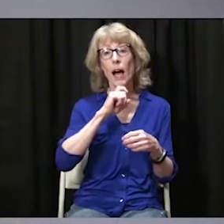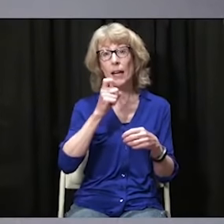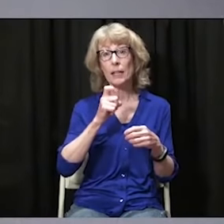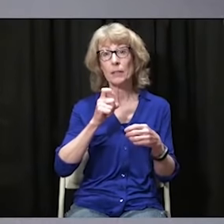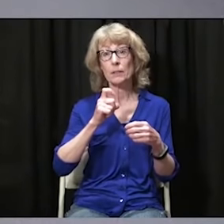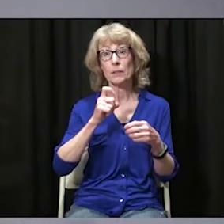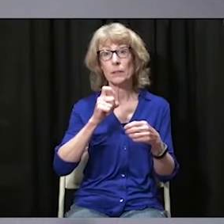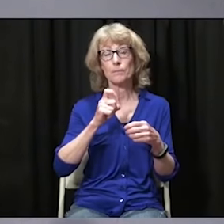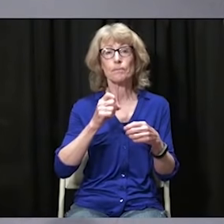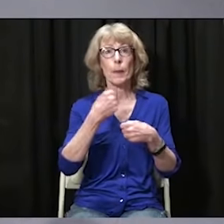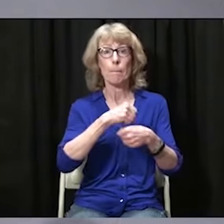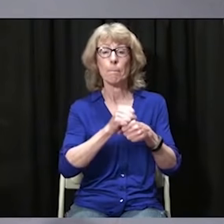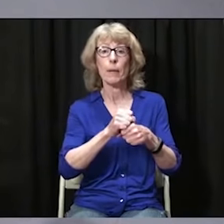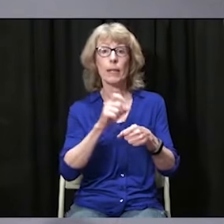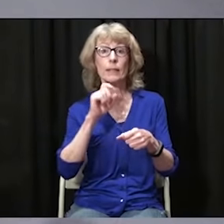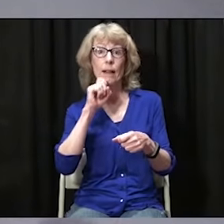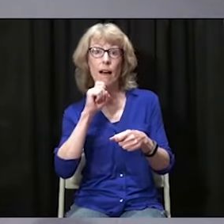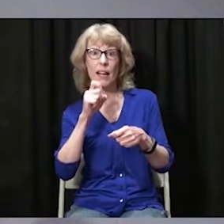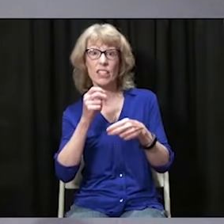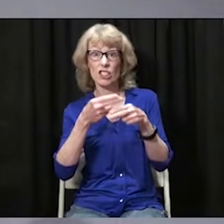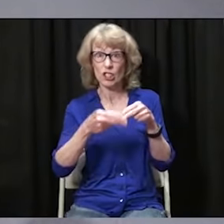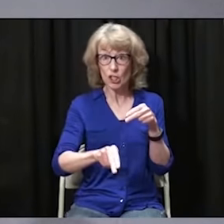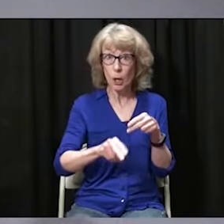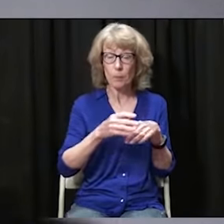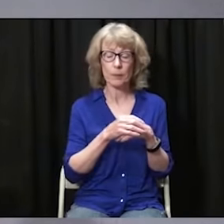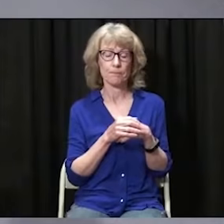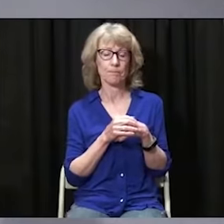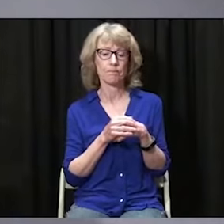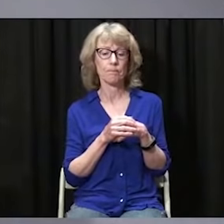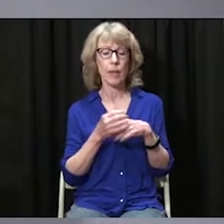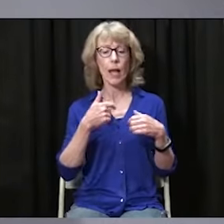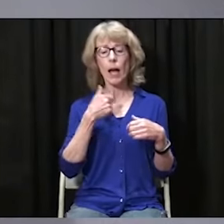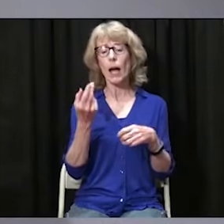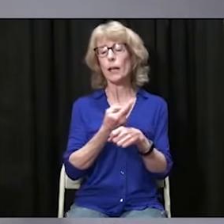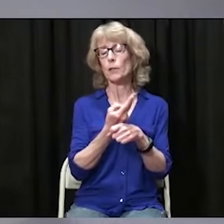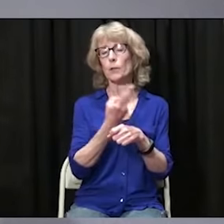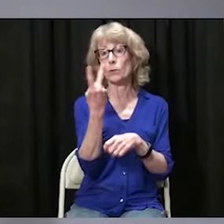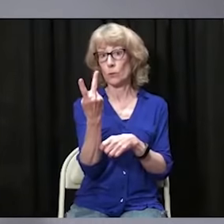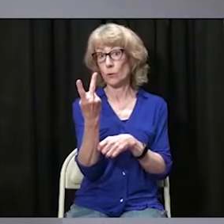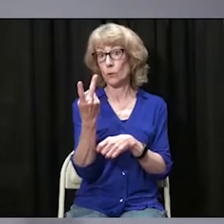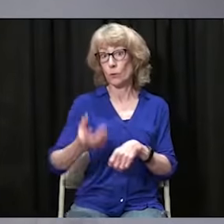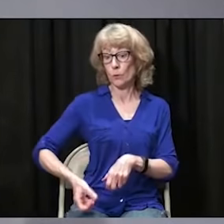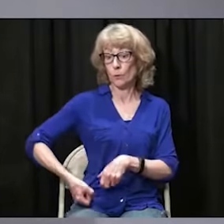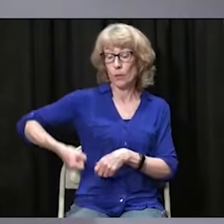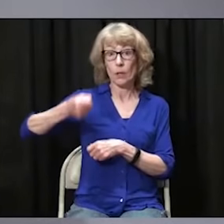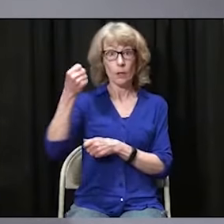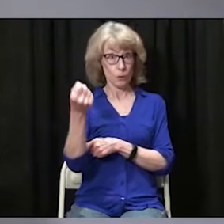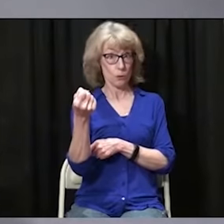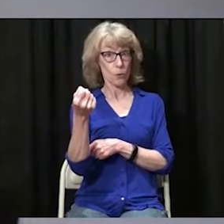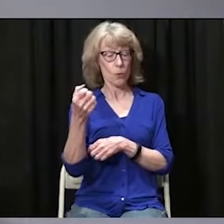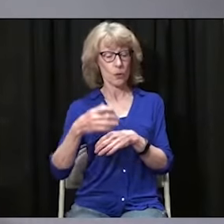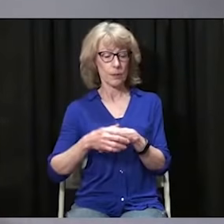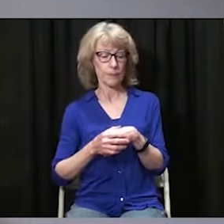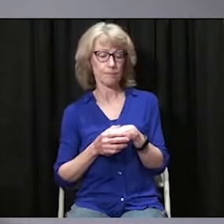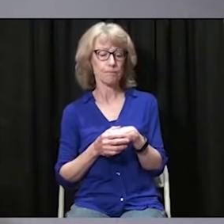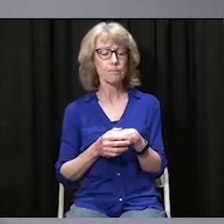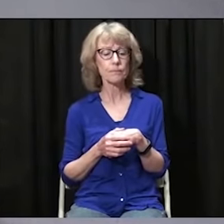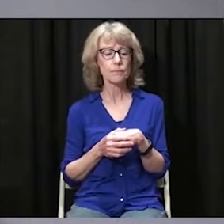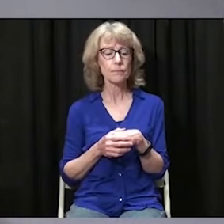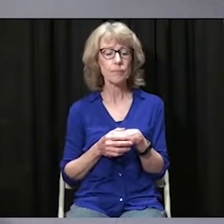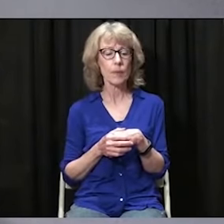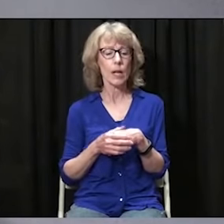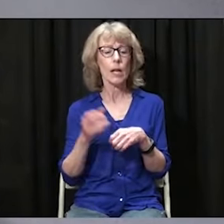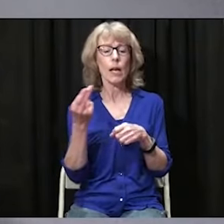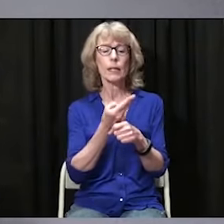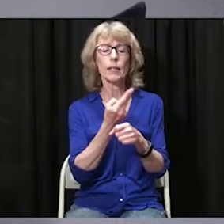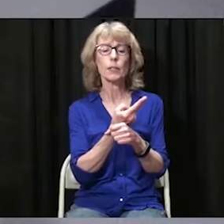up to Stillwater in January, and I did a similar message where people got on the stage and they chopped cantaloupes. And after